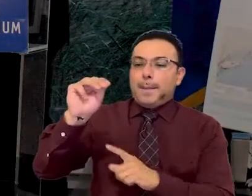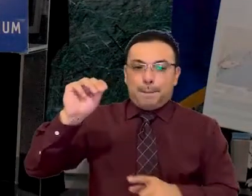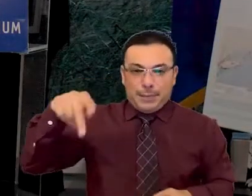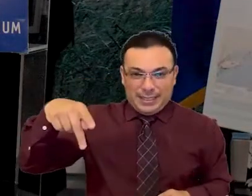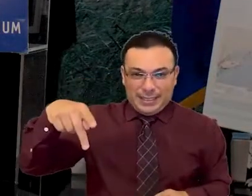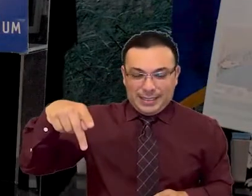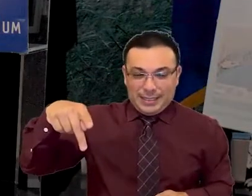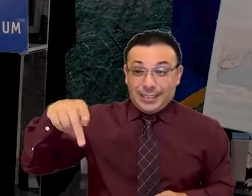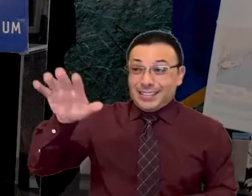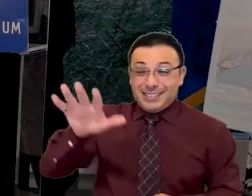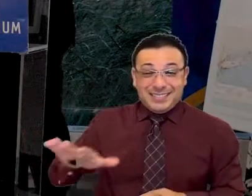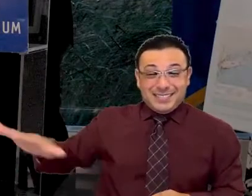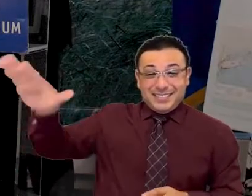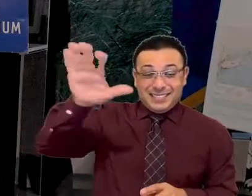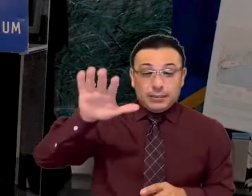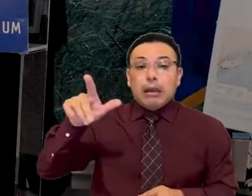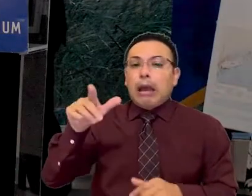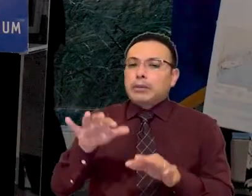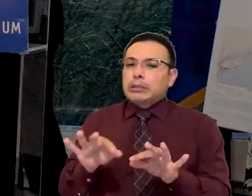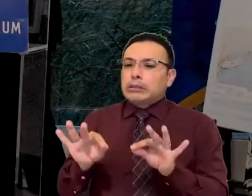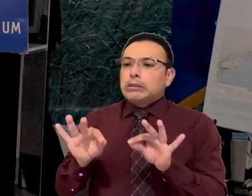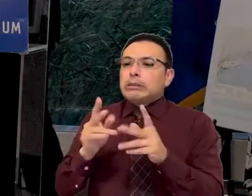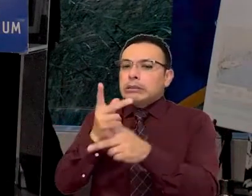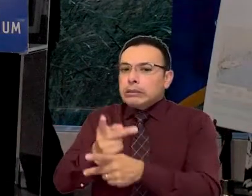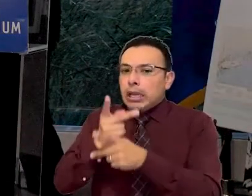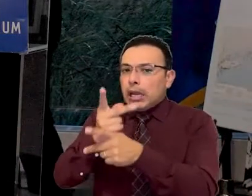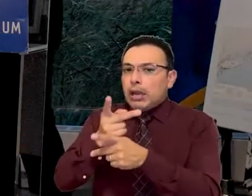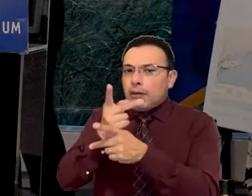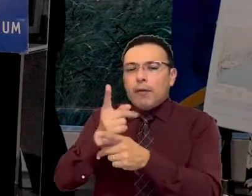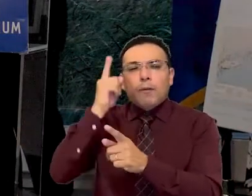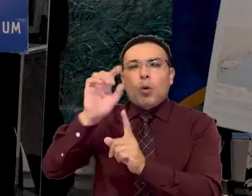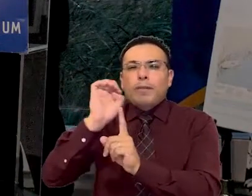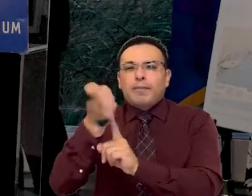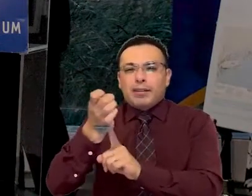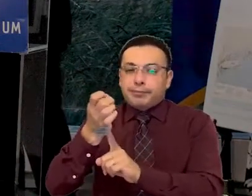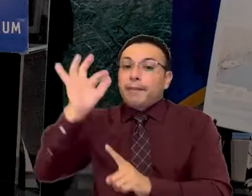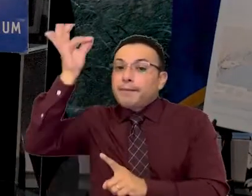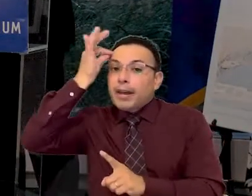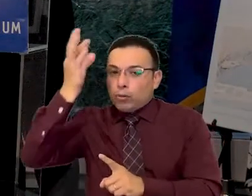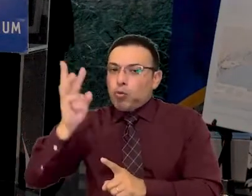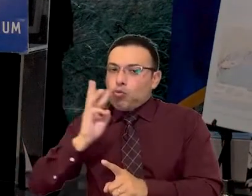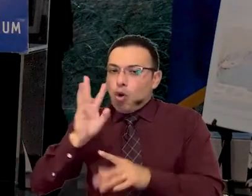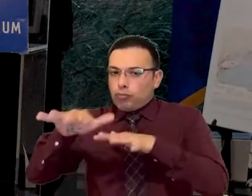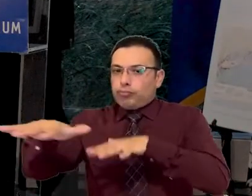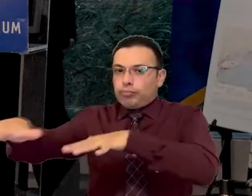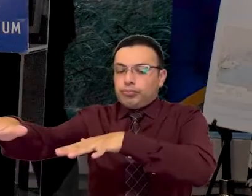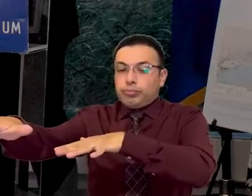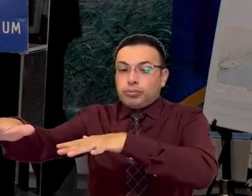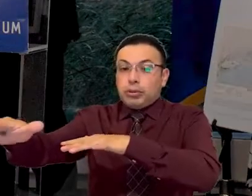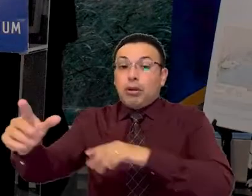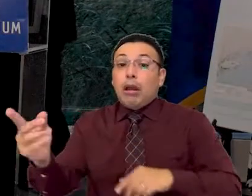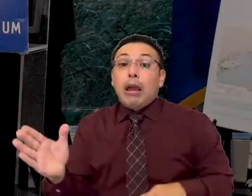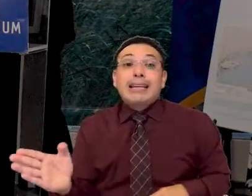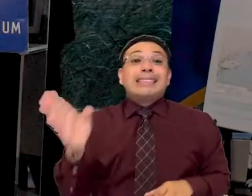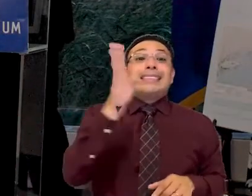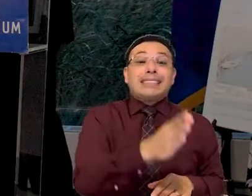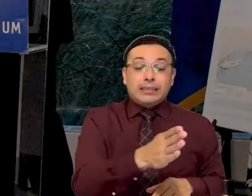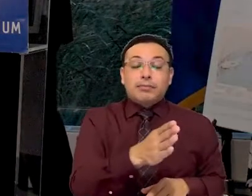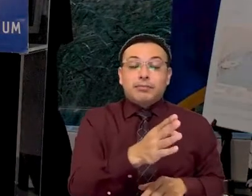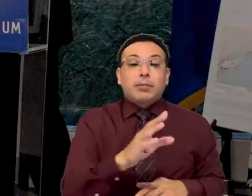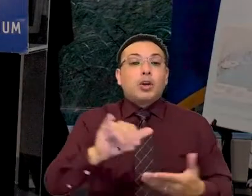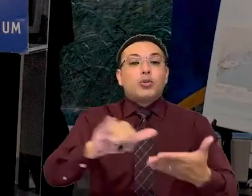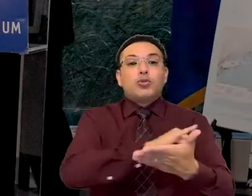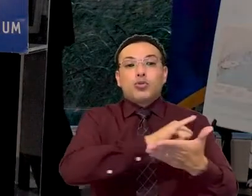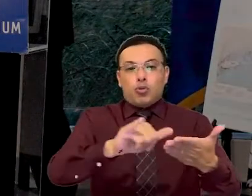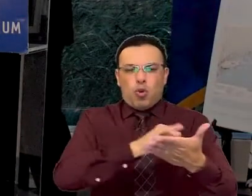environmental considerations in federal waters. And then you can see it runs entirely through the New York waters of the Long Island Sound, but I